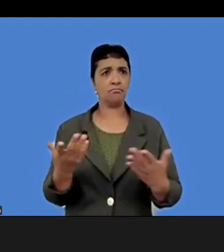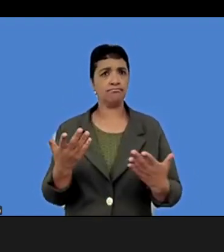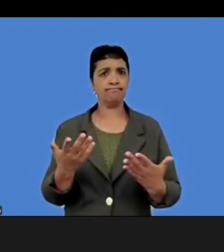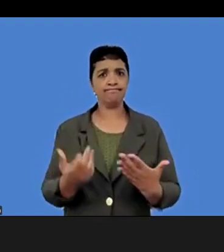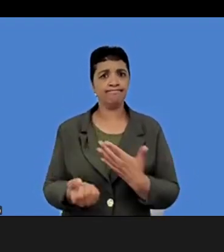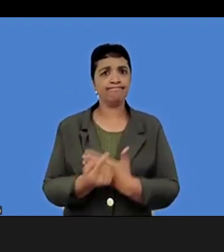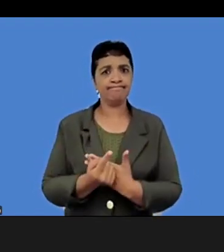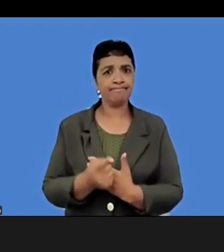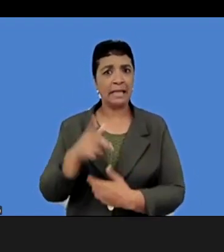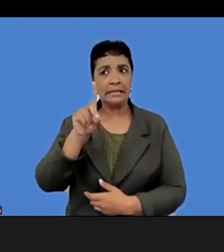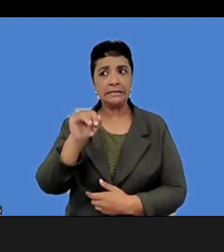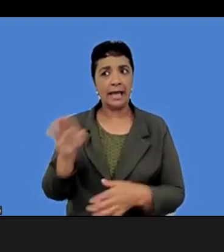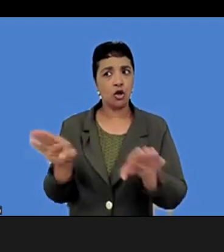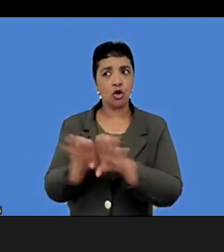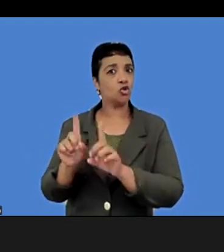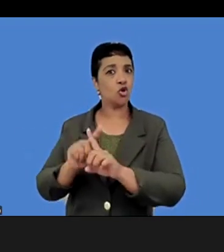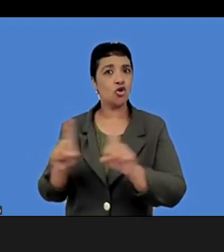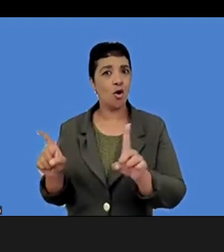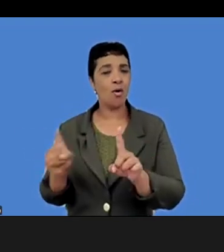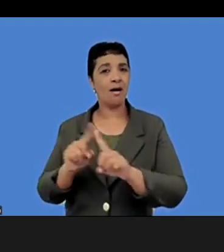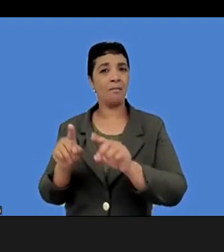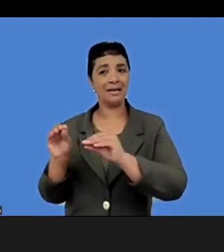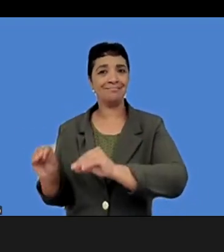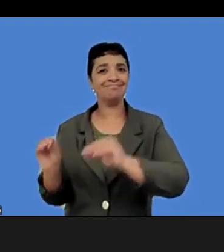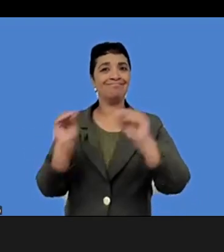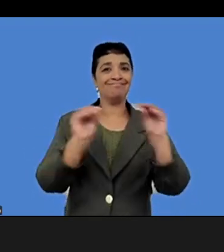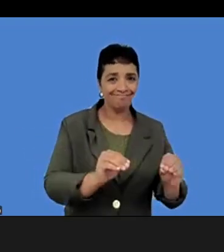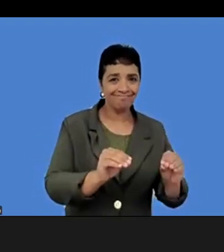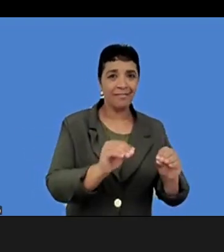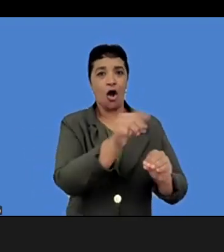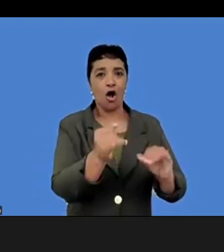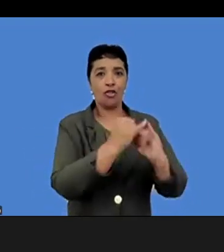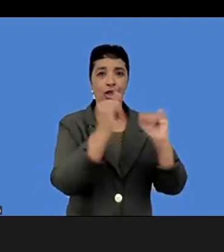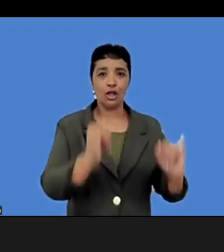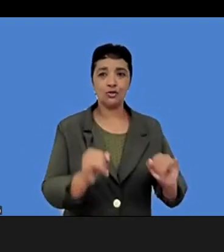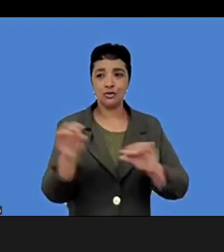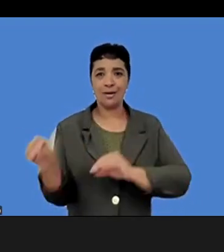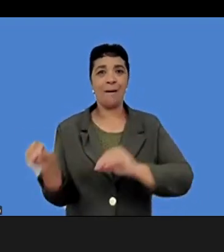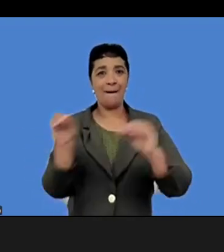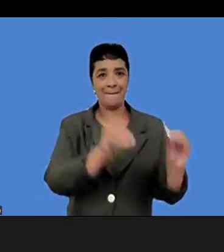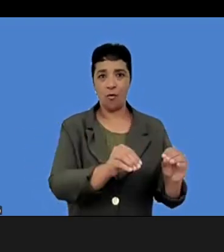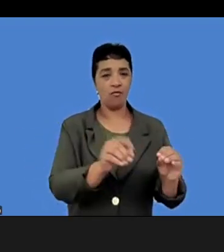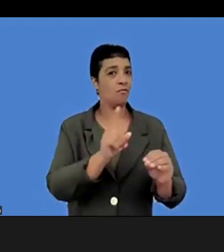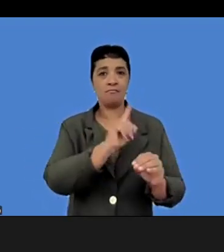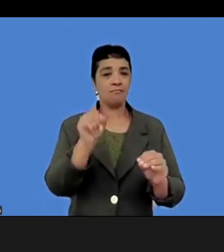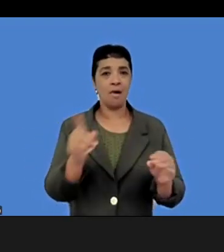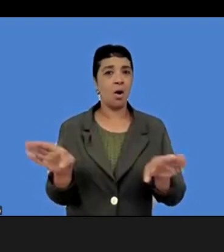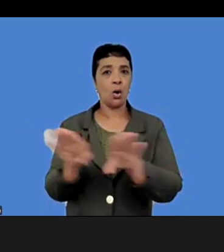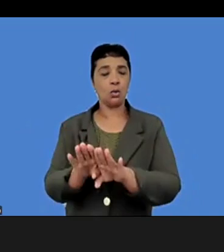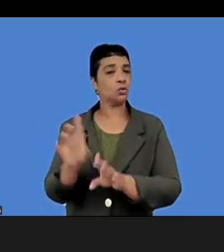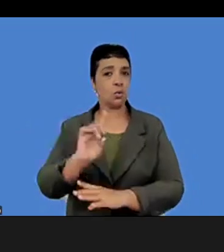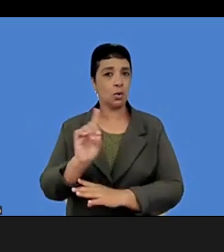really deinstitutionalization, but rather trans-institutionalization of children. And the issue was more